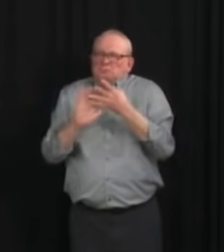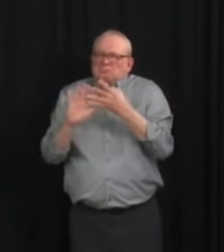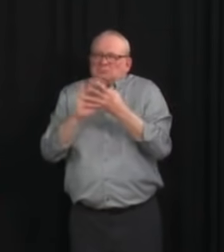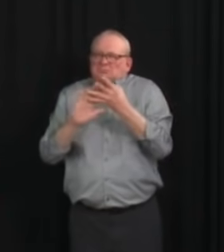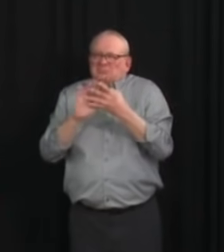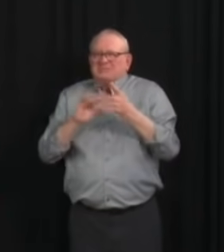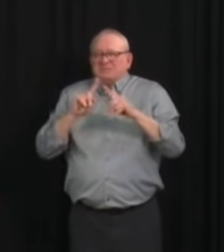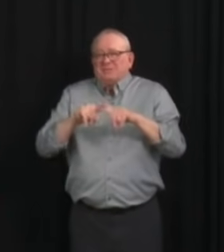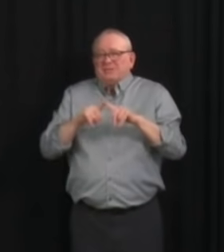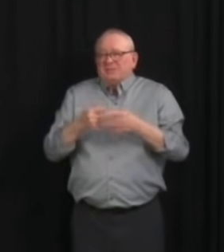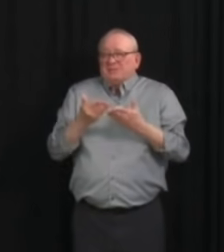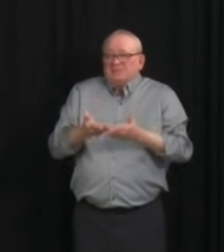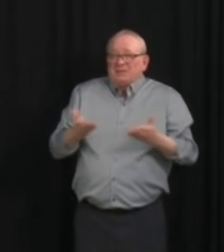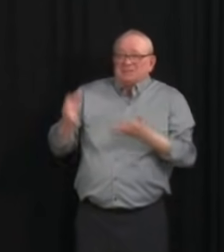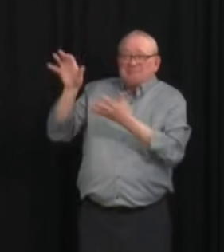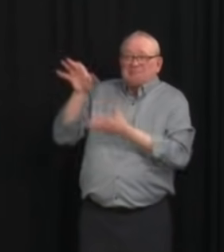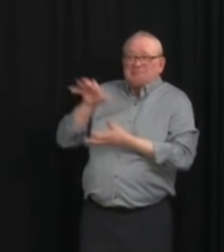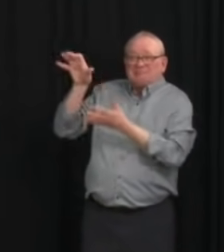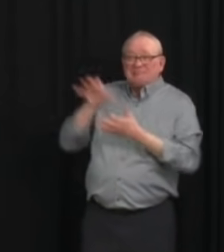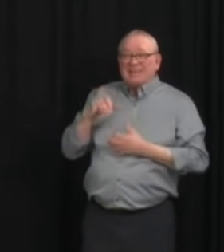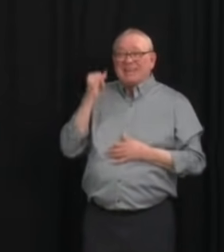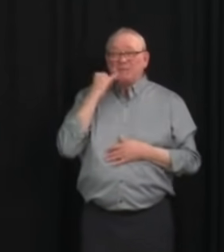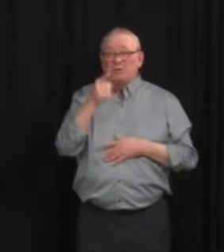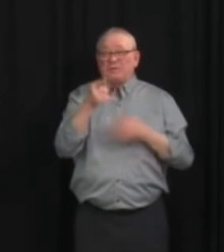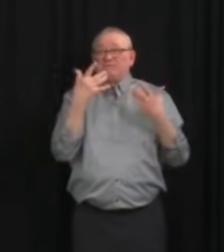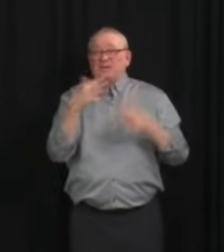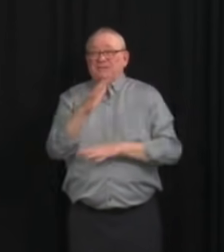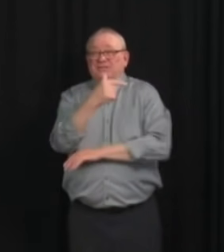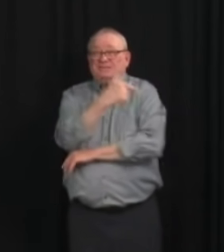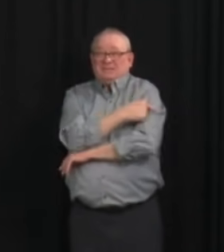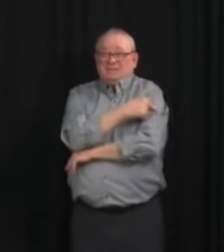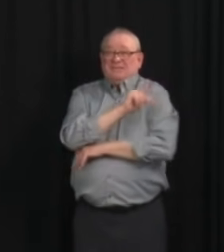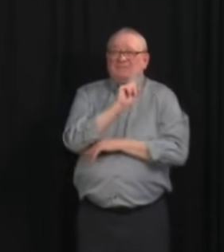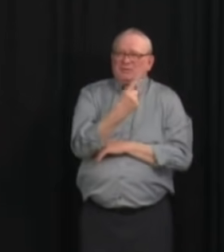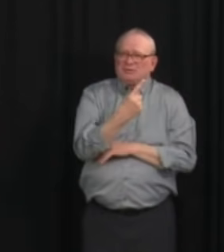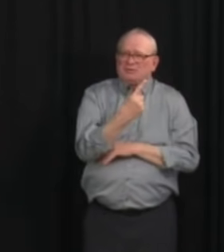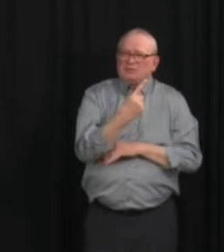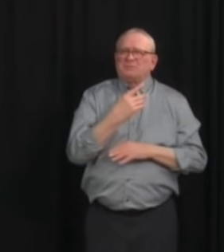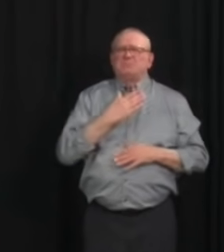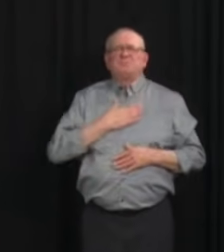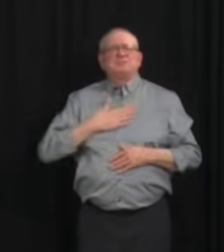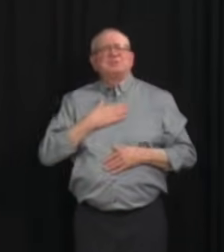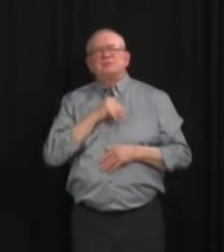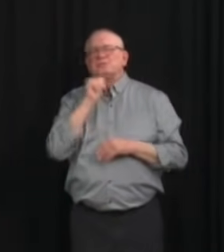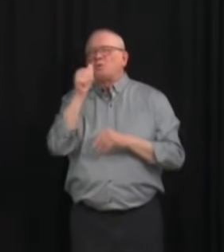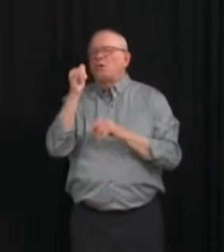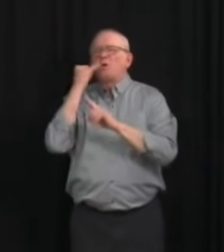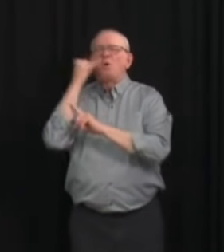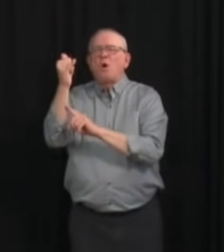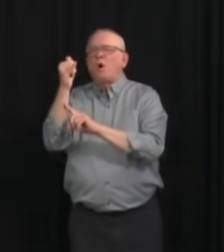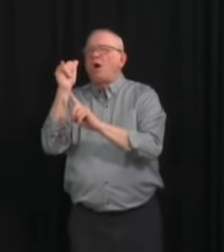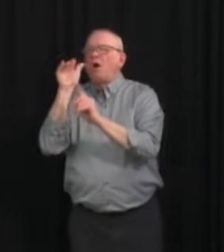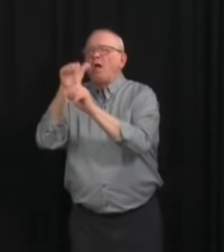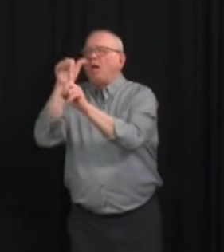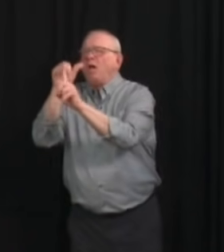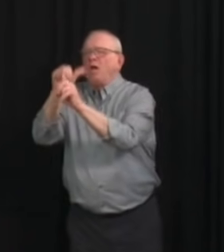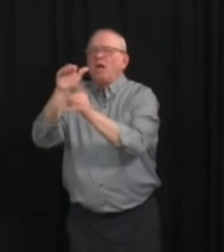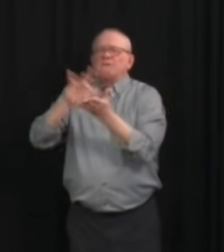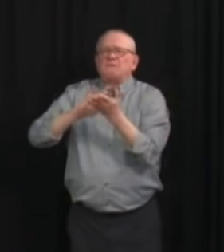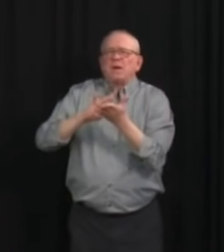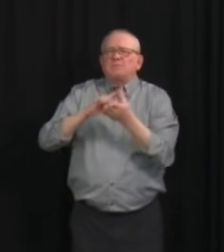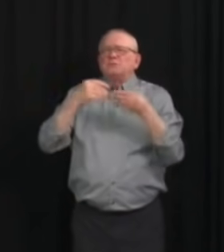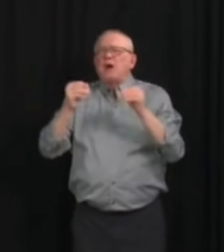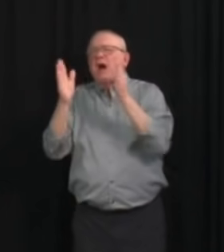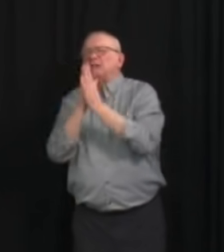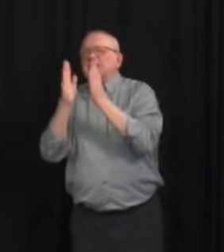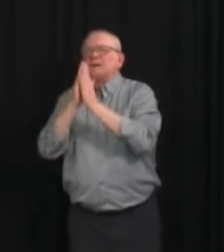dose, please do not yet call your pharmacy or AHS to book your second dose. It will take a few more months to